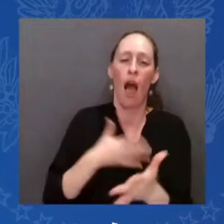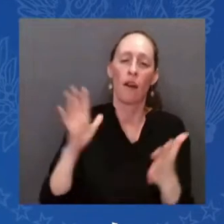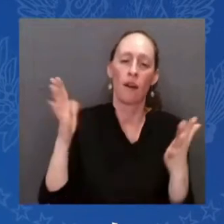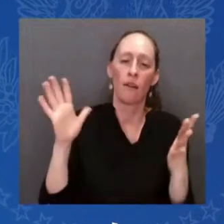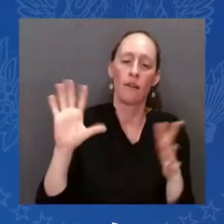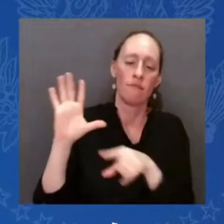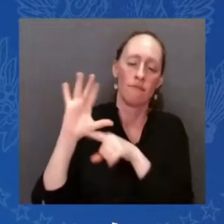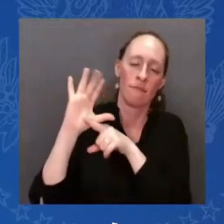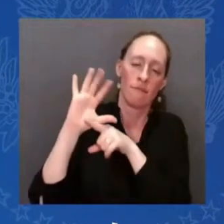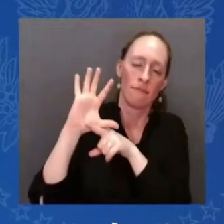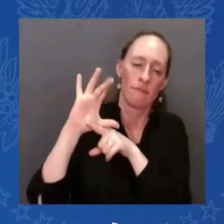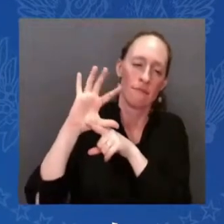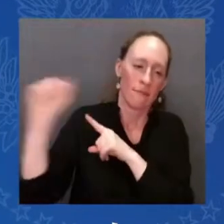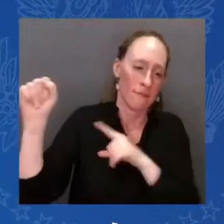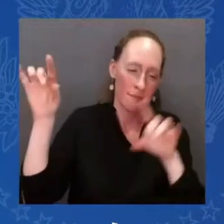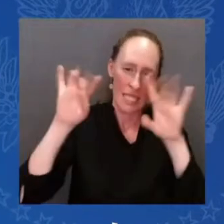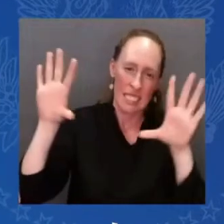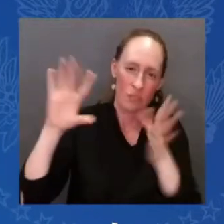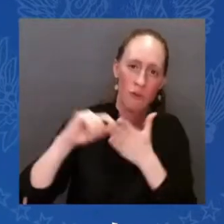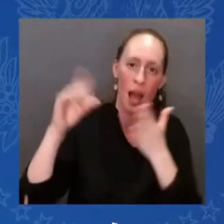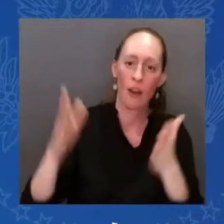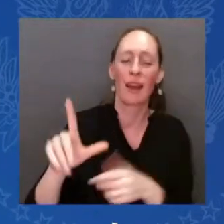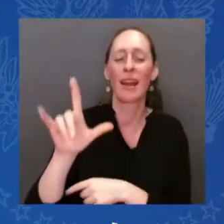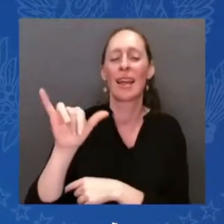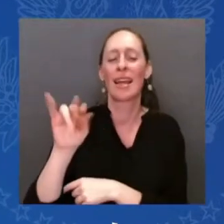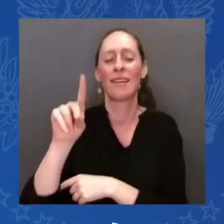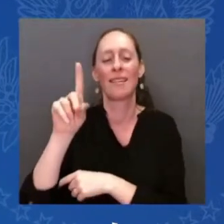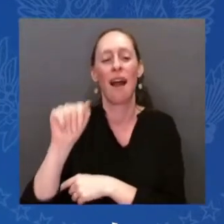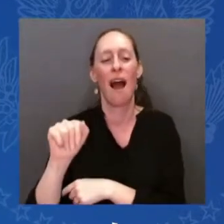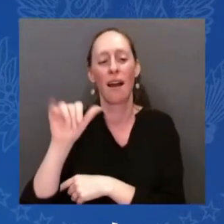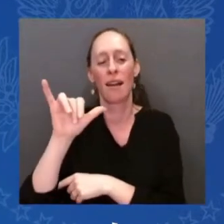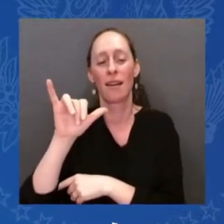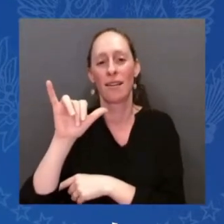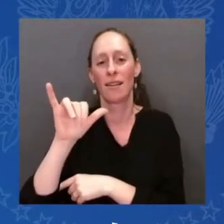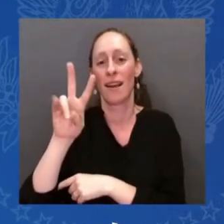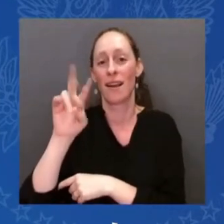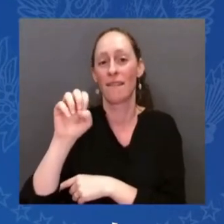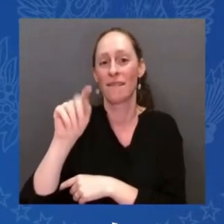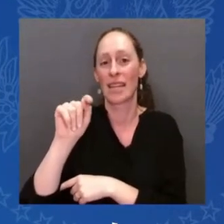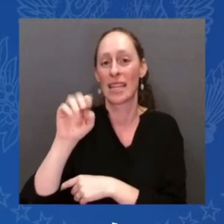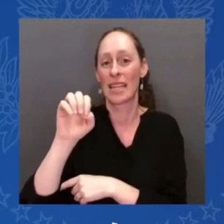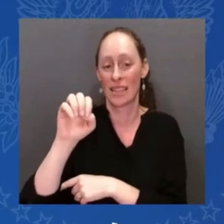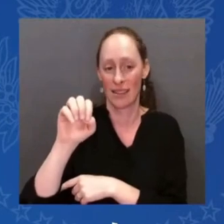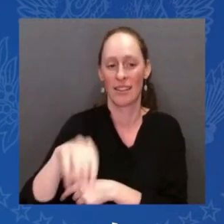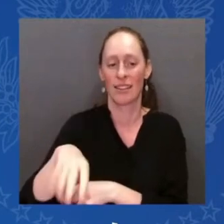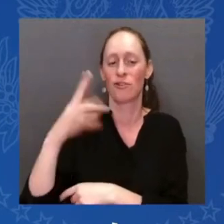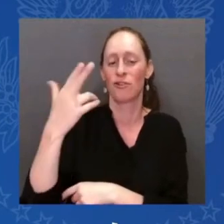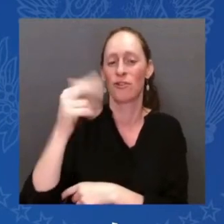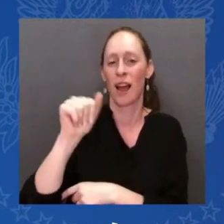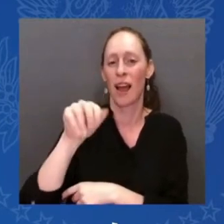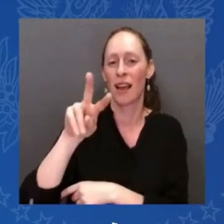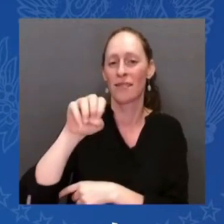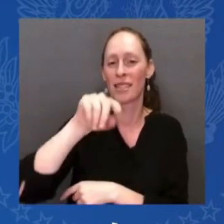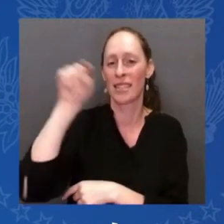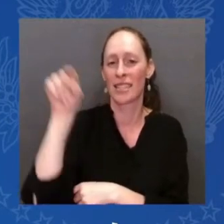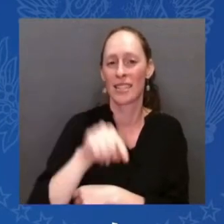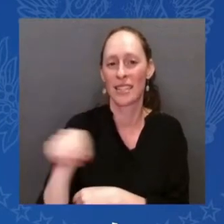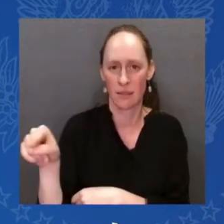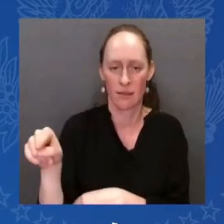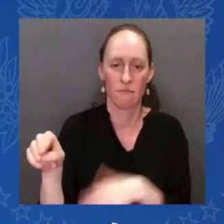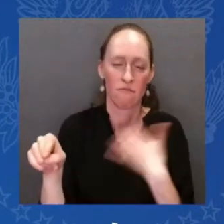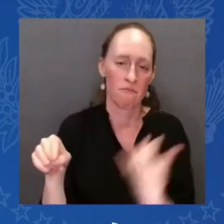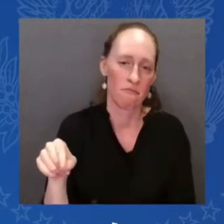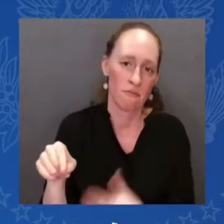And we prove that when we tell our stories, we tell great American stories, because American history is Latino history. Latino